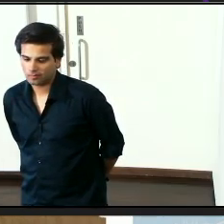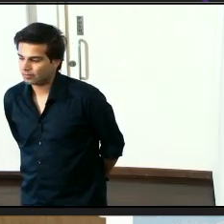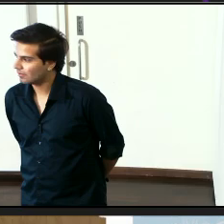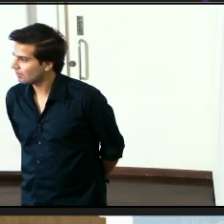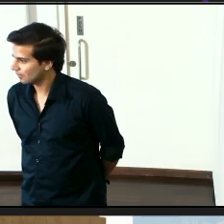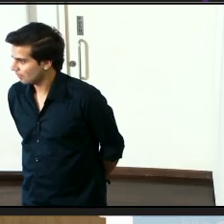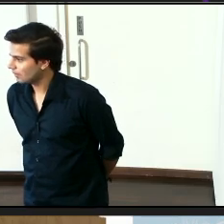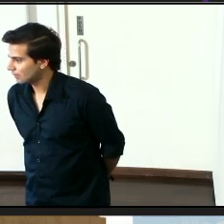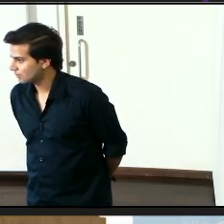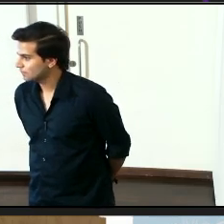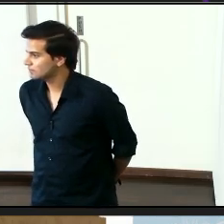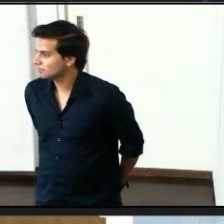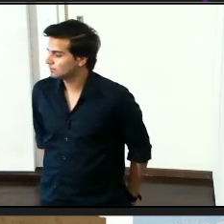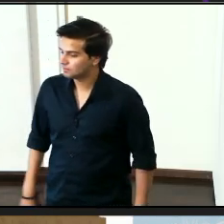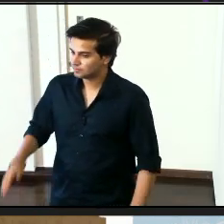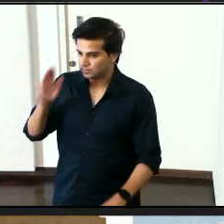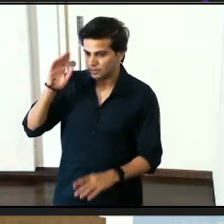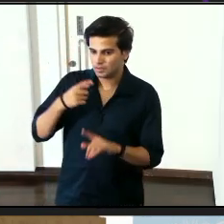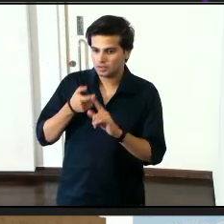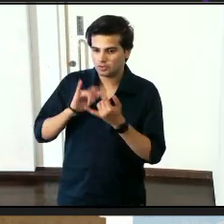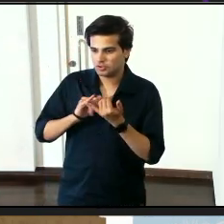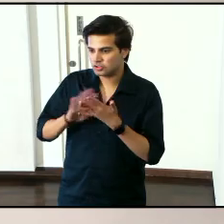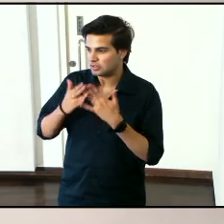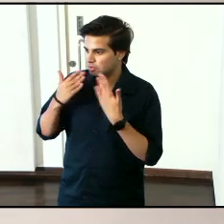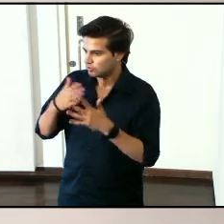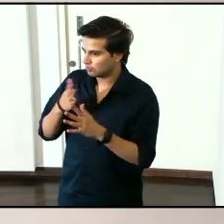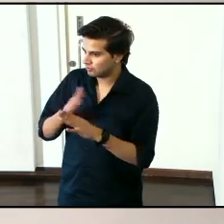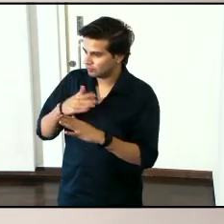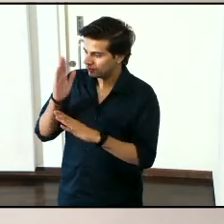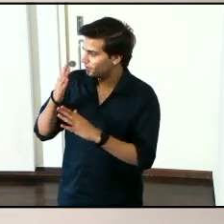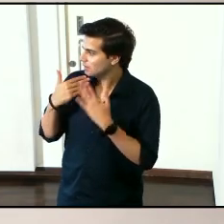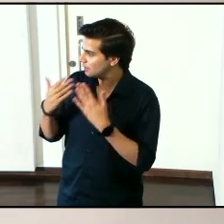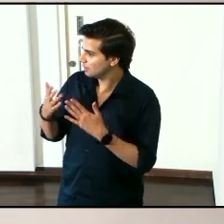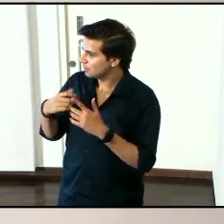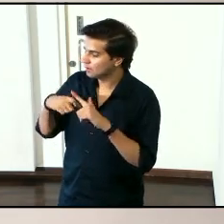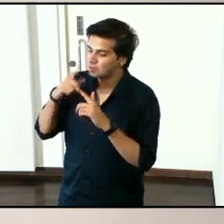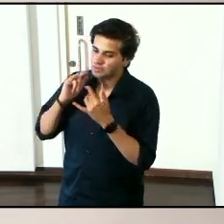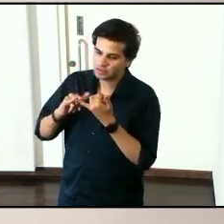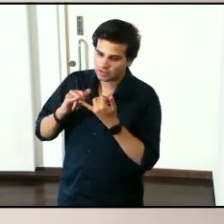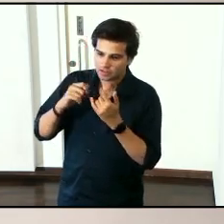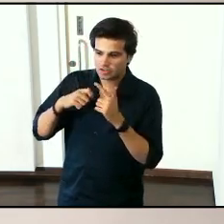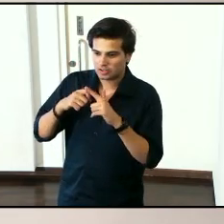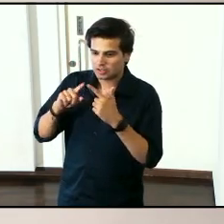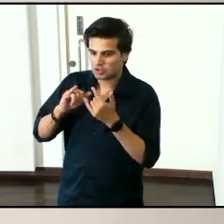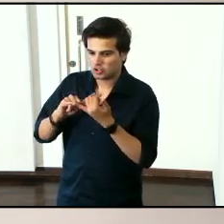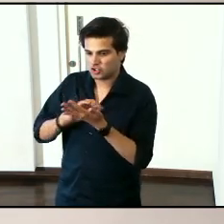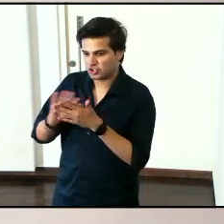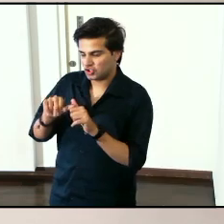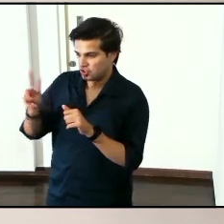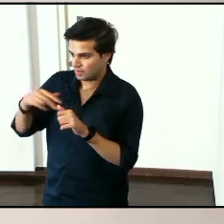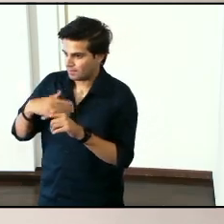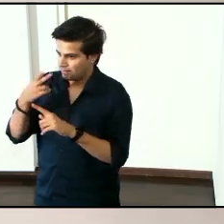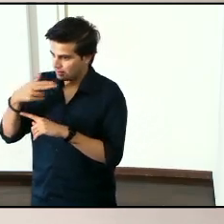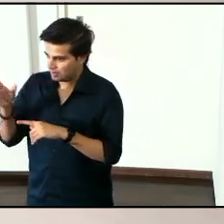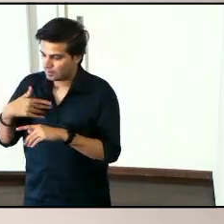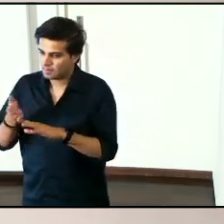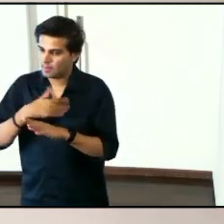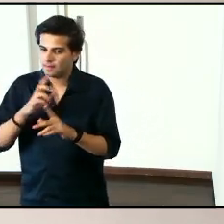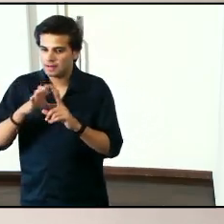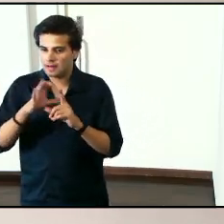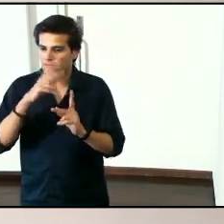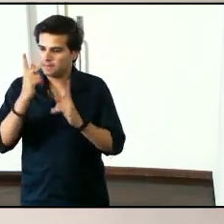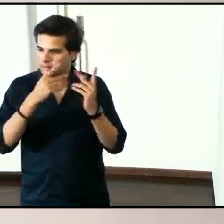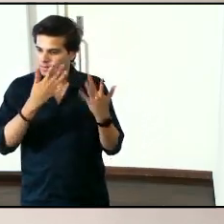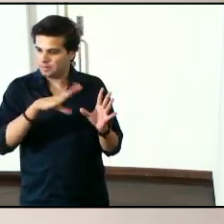Okay, hi, my name is Keshav. Thank you so much for this. My name is Keshav. I visited Delhi once